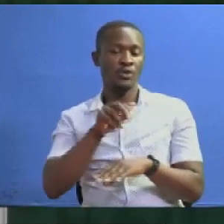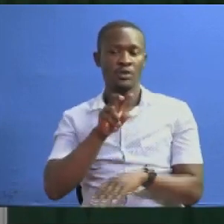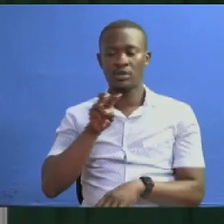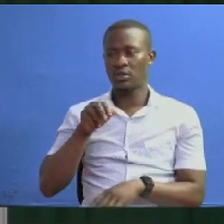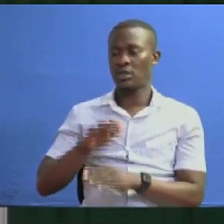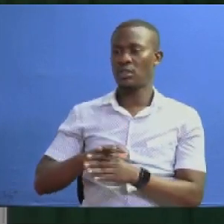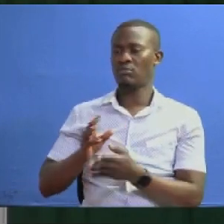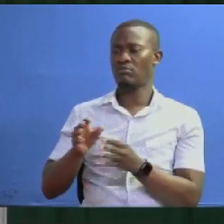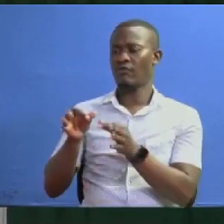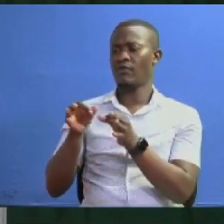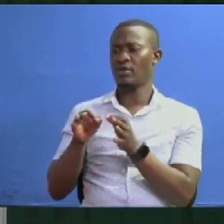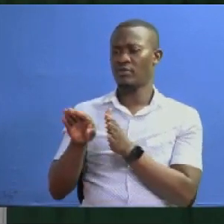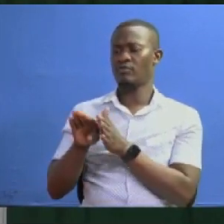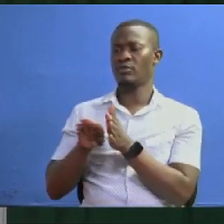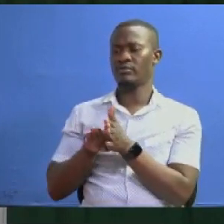bill